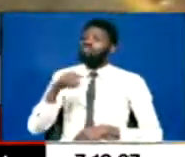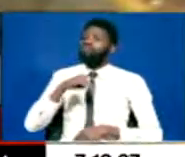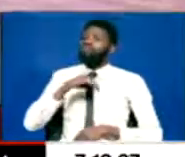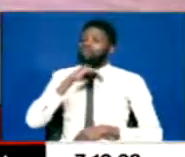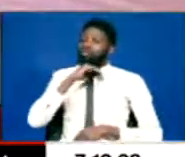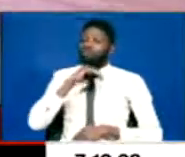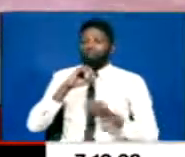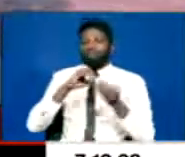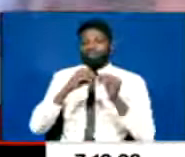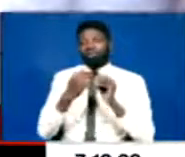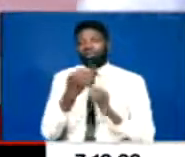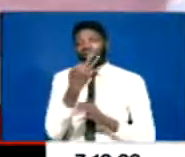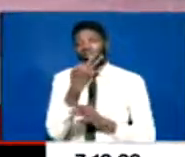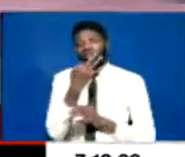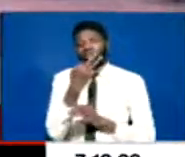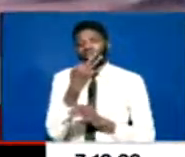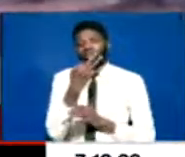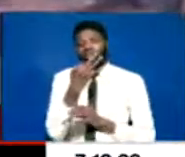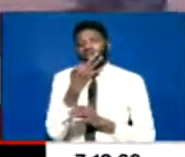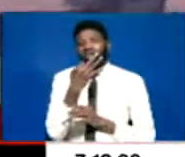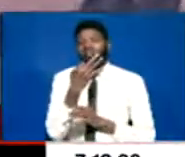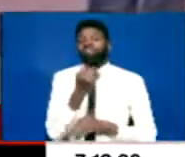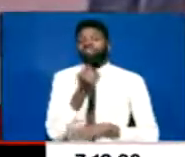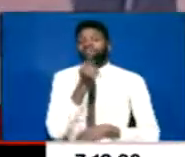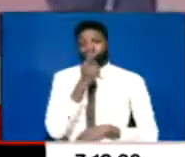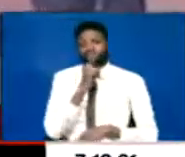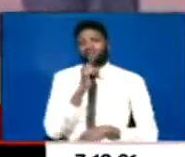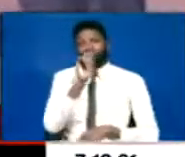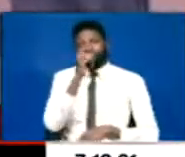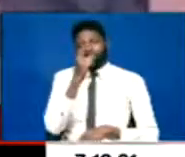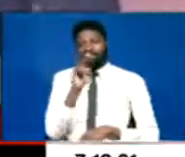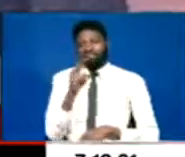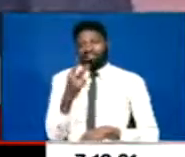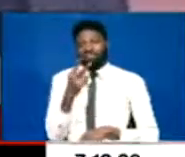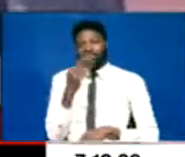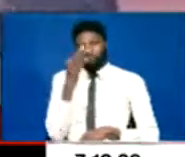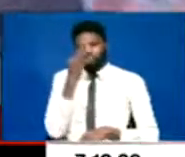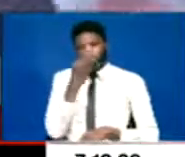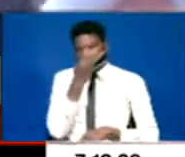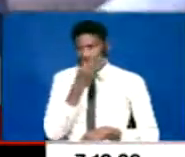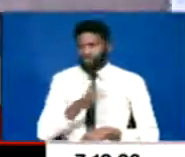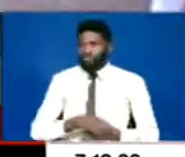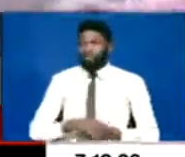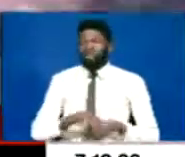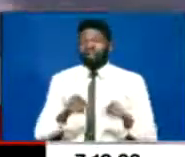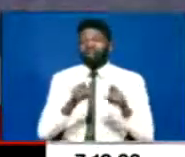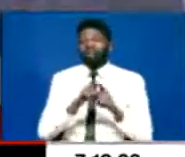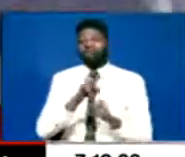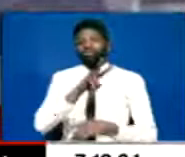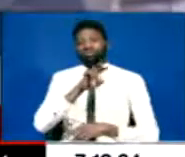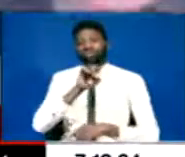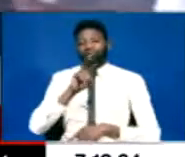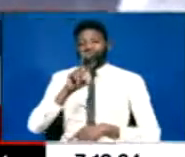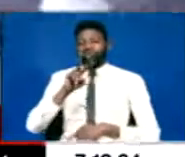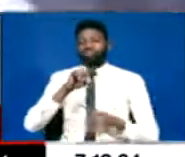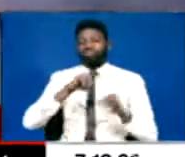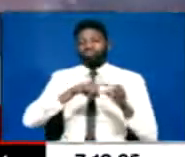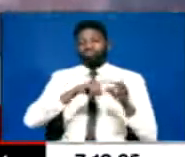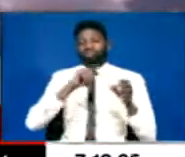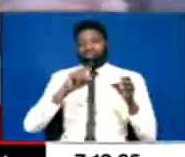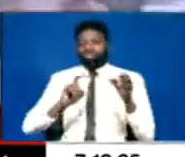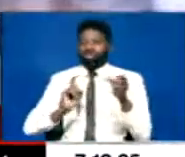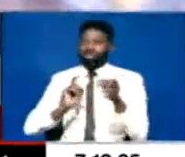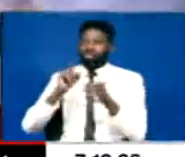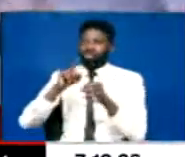candidate Mwai Kibaki. In the lead-up to the 2002 elections, he ditched a fragmented opposition to join Moi's side